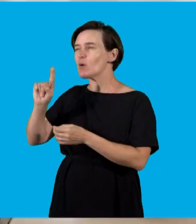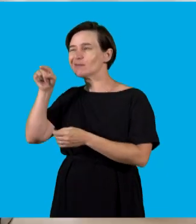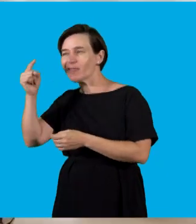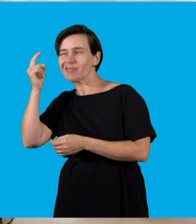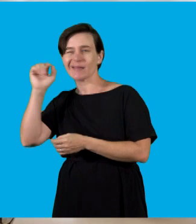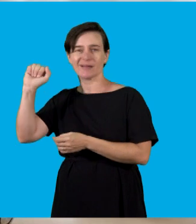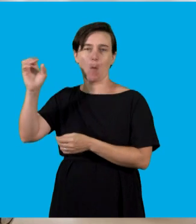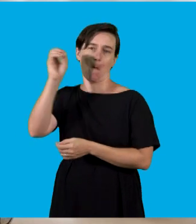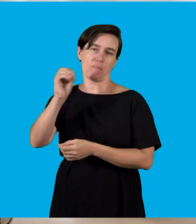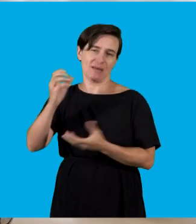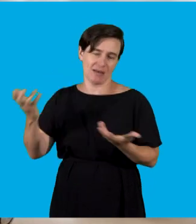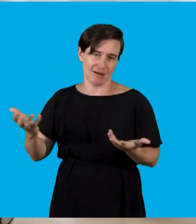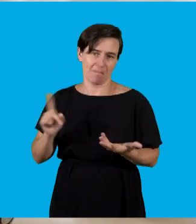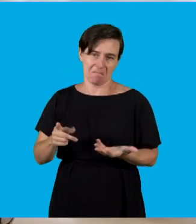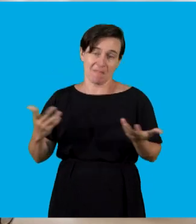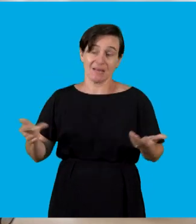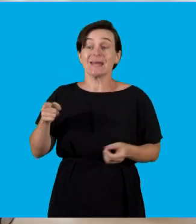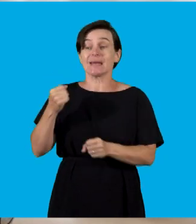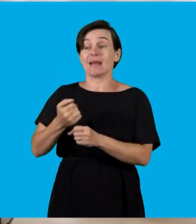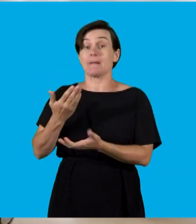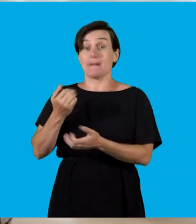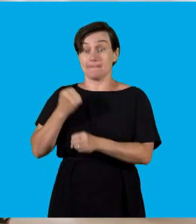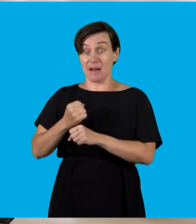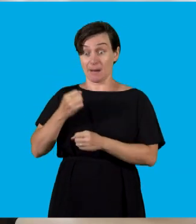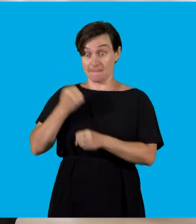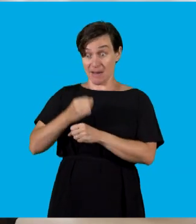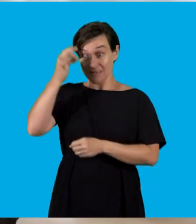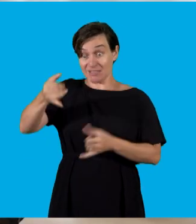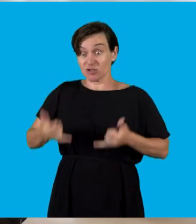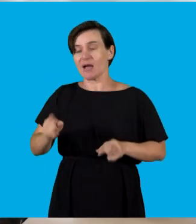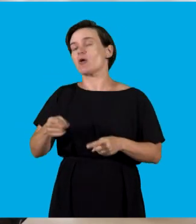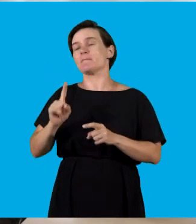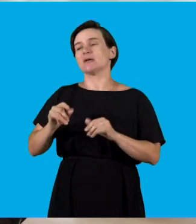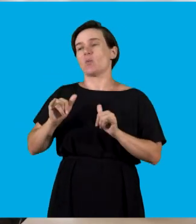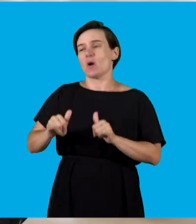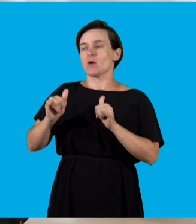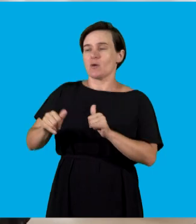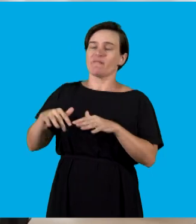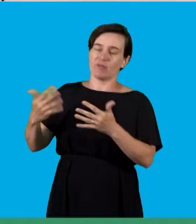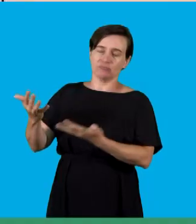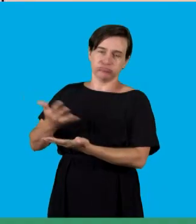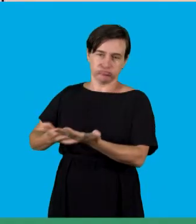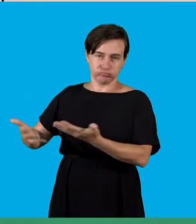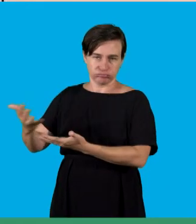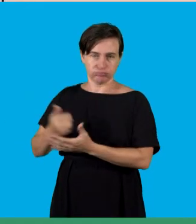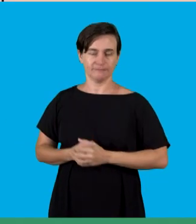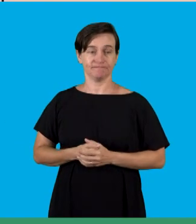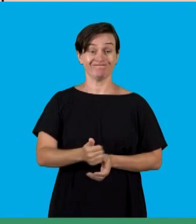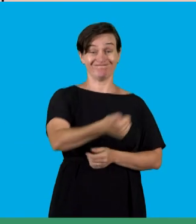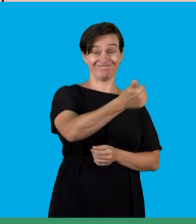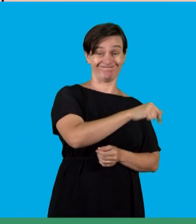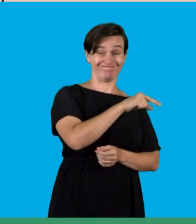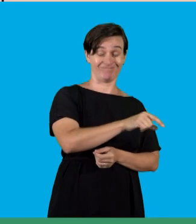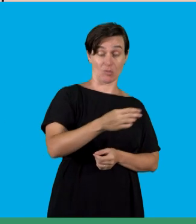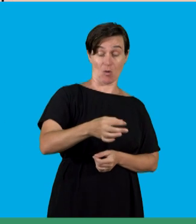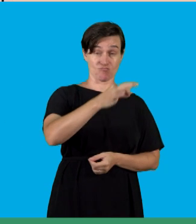taken, has to have an input. So that can delay the process. The profit of